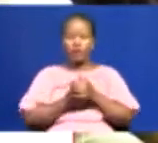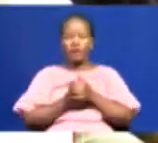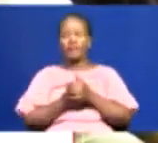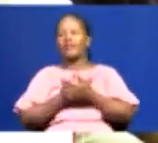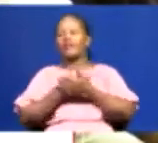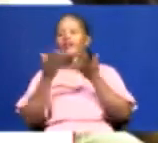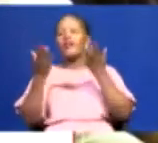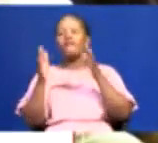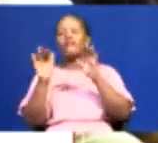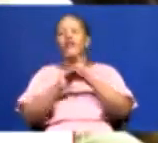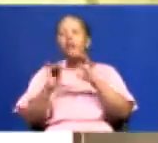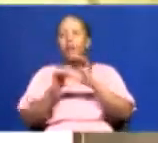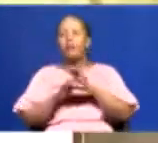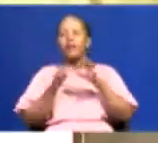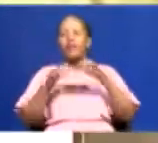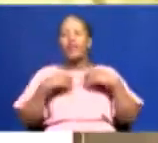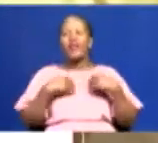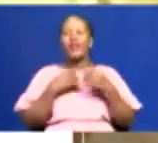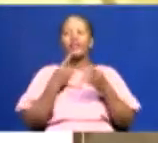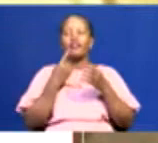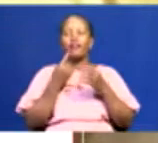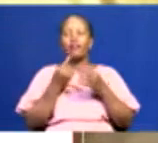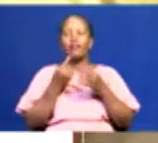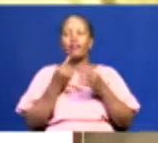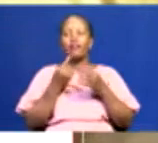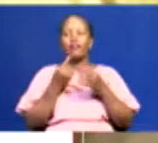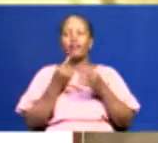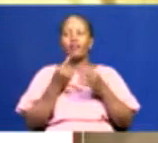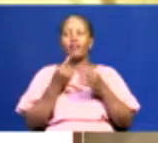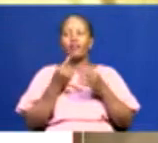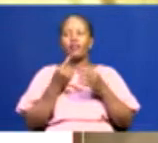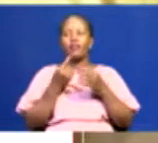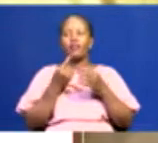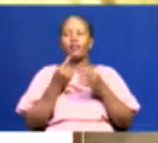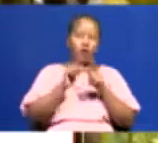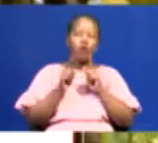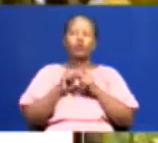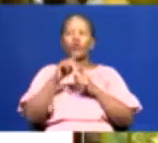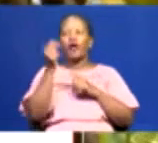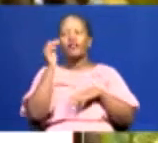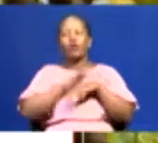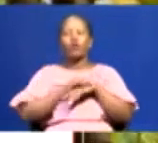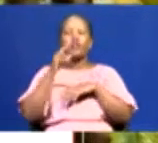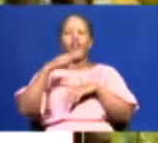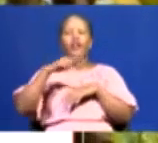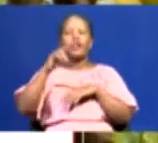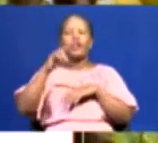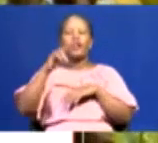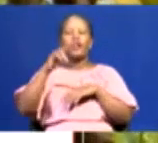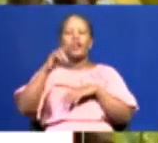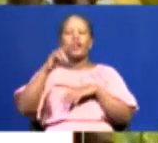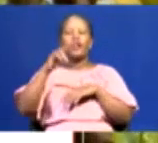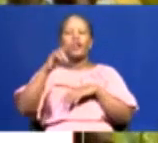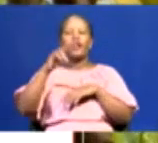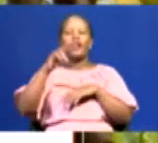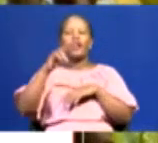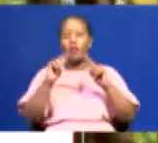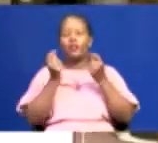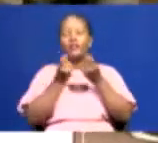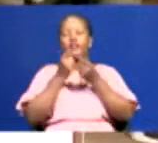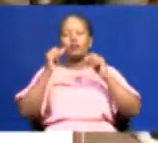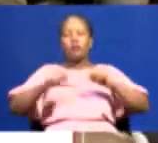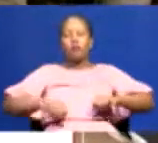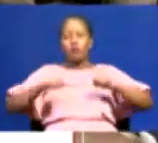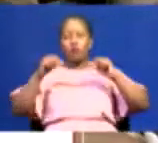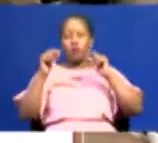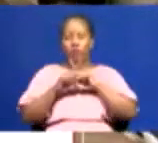Every player armed with darts arrows, focused on bagging the highest score. John Kipchumba, team manager and also a darts player at the